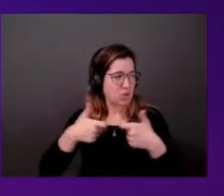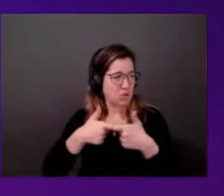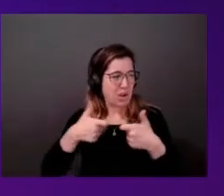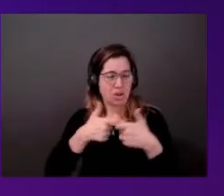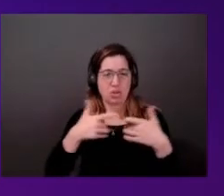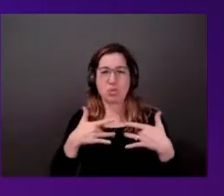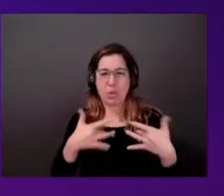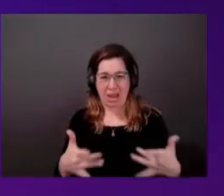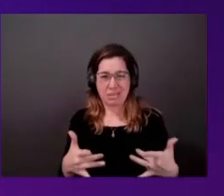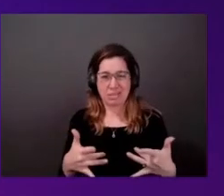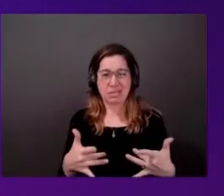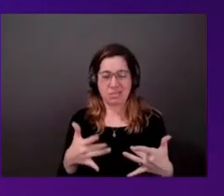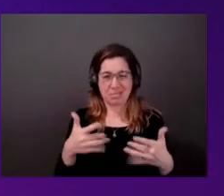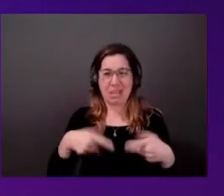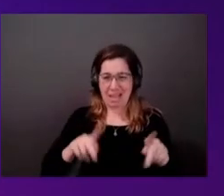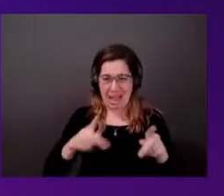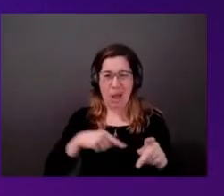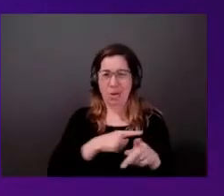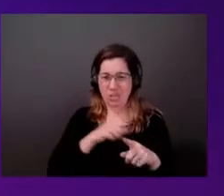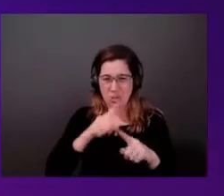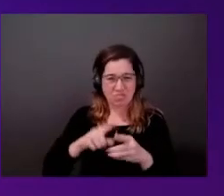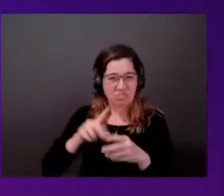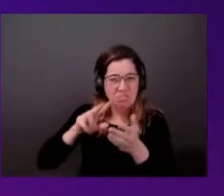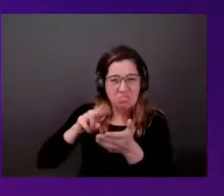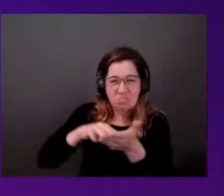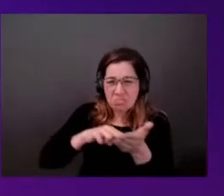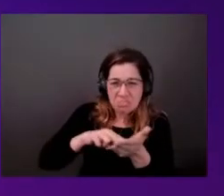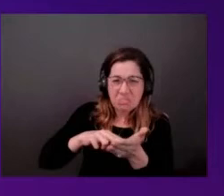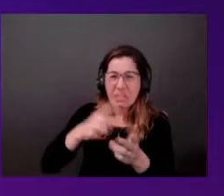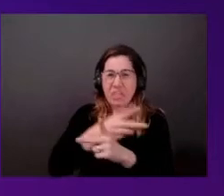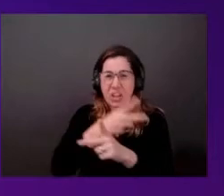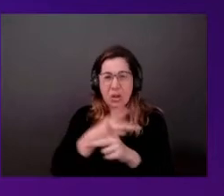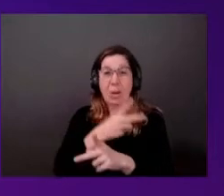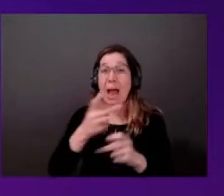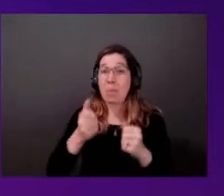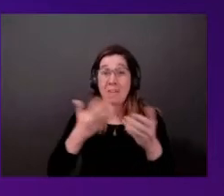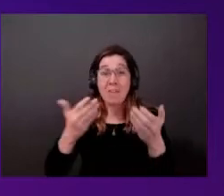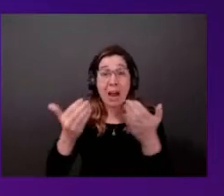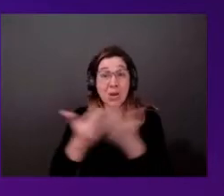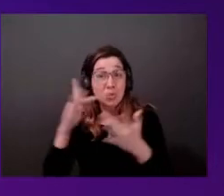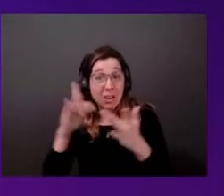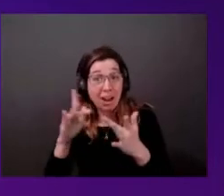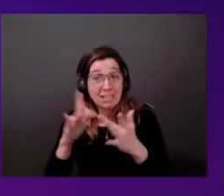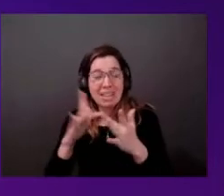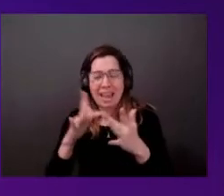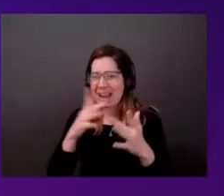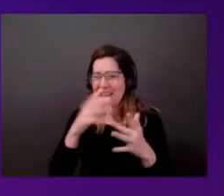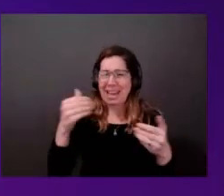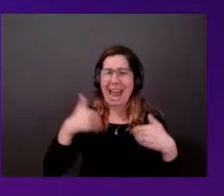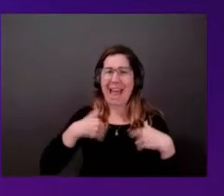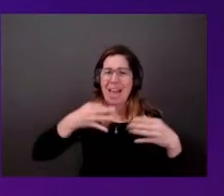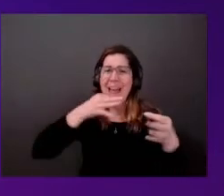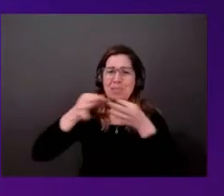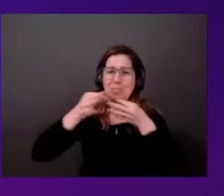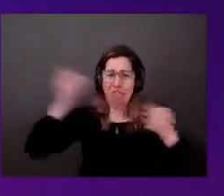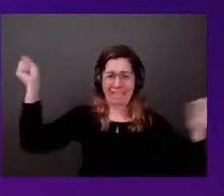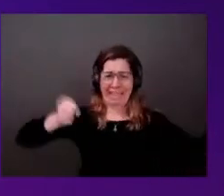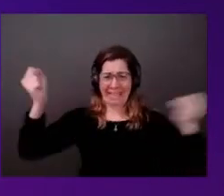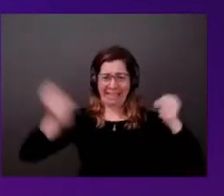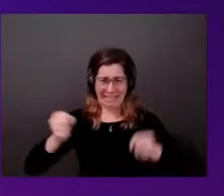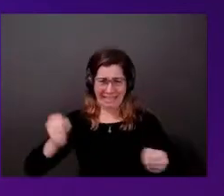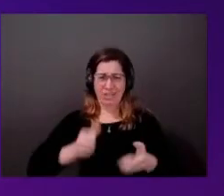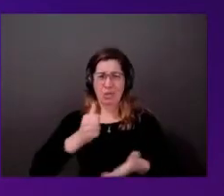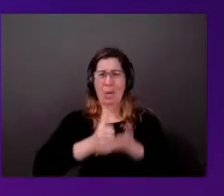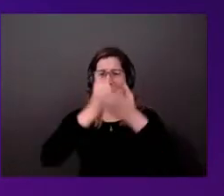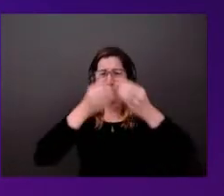to provide new context and actually bring in expertise from around the world to solve the problems in it. As we think